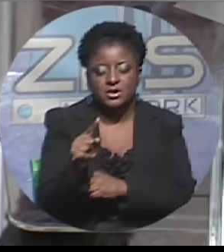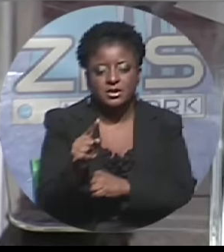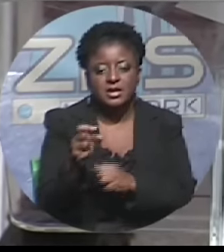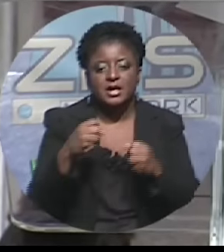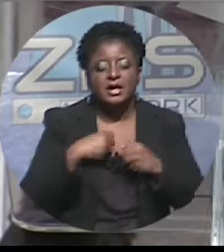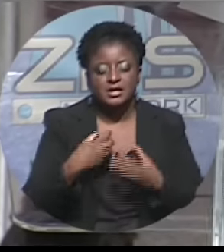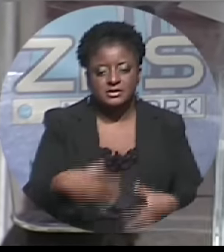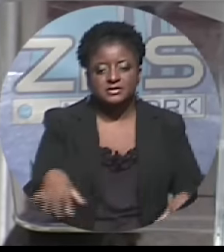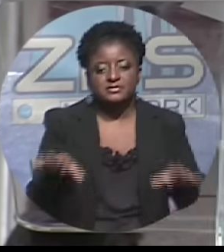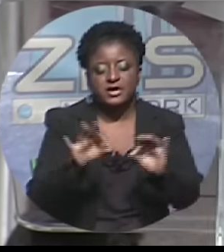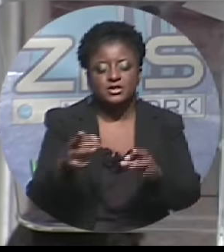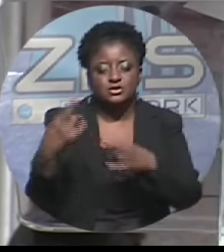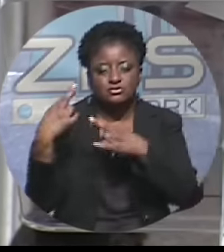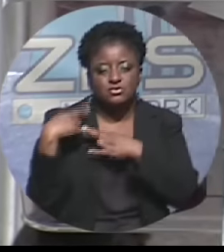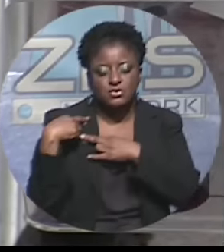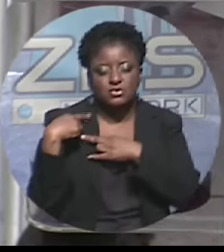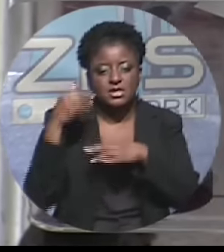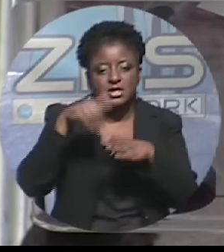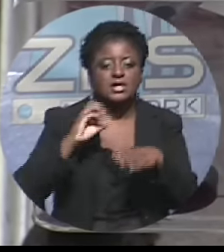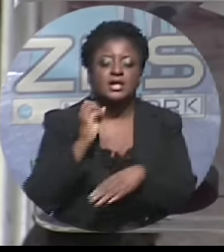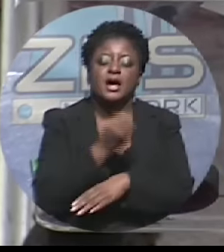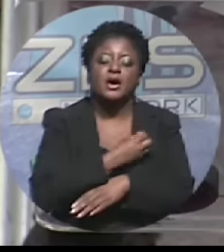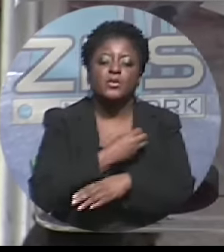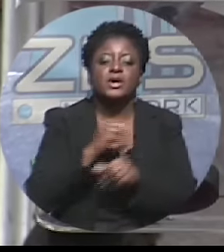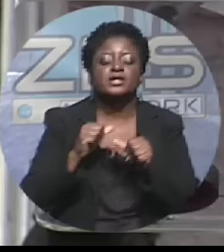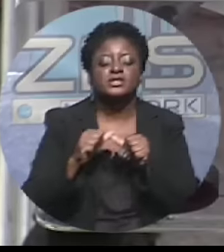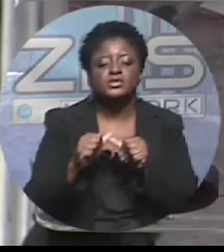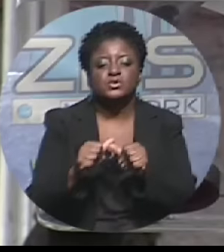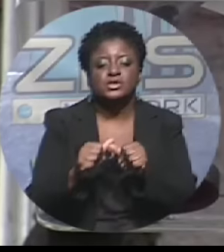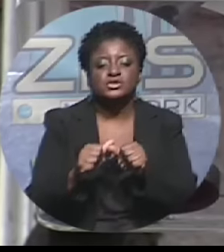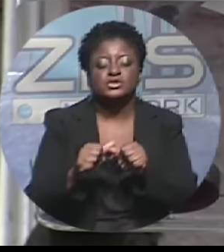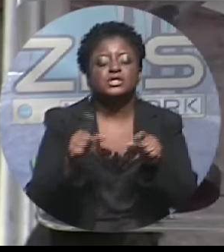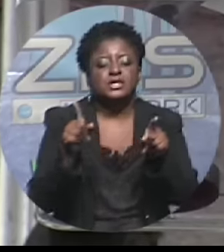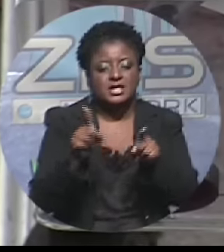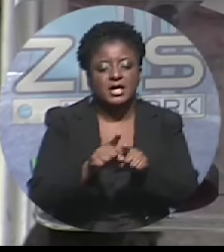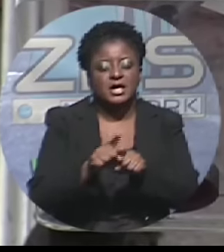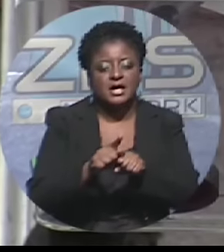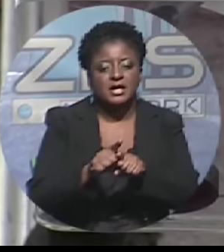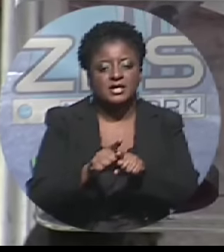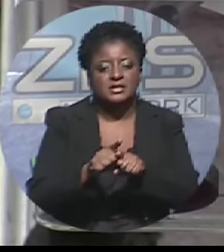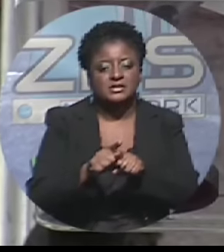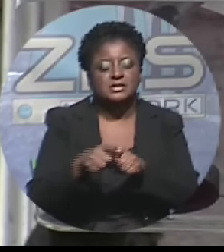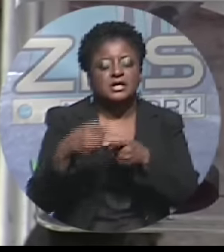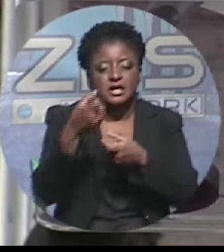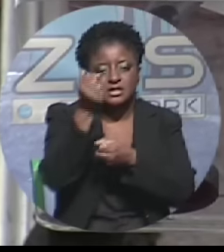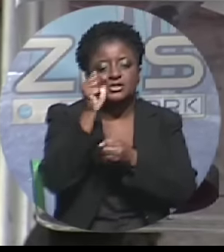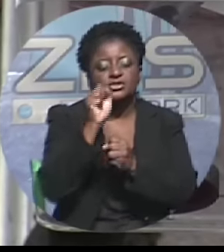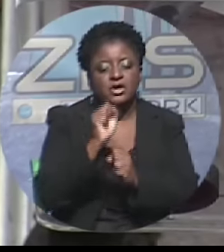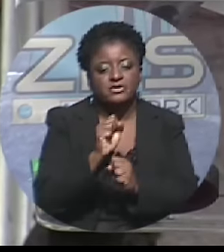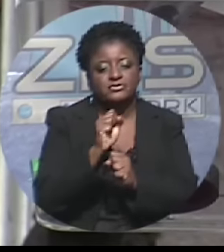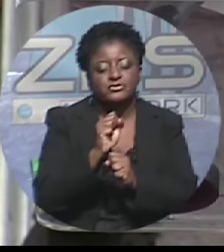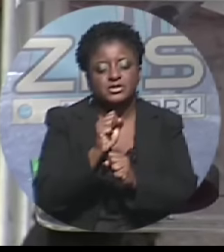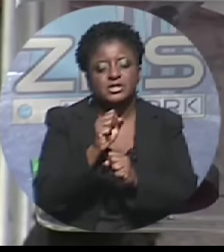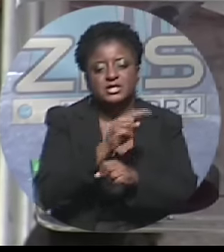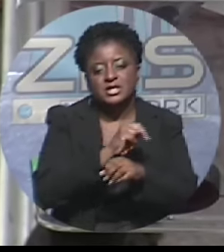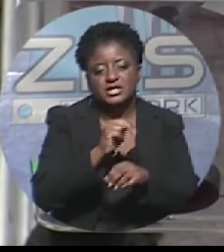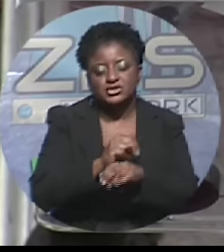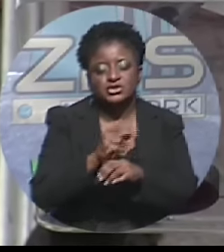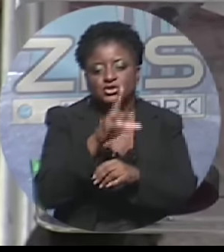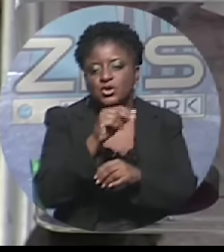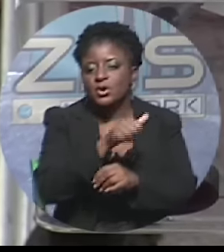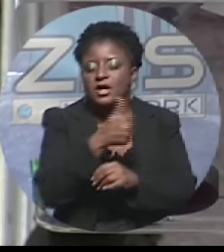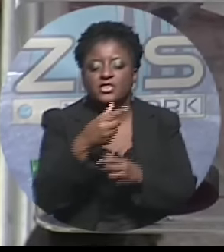play in our continuation as a sovereign nation. And there can be no other